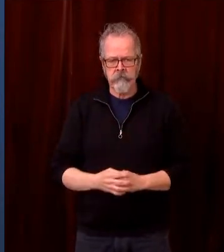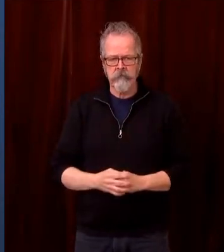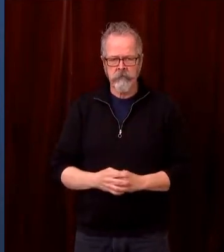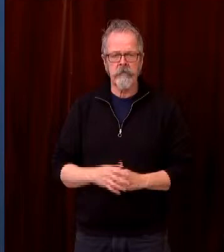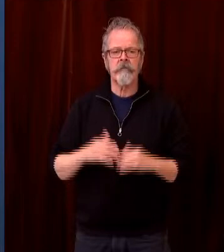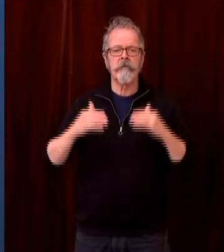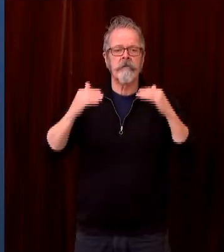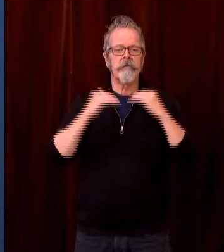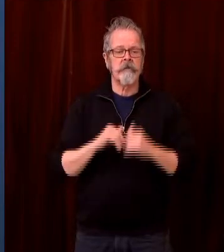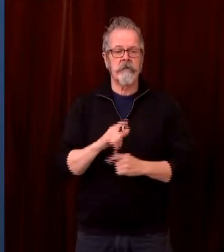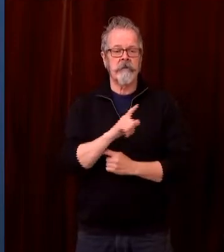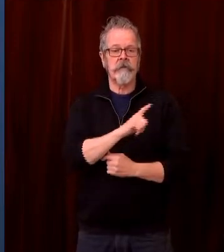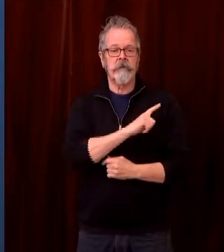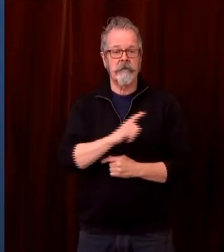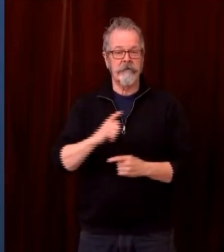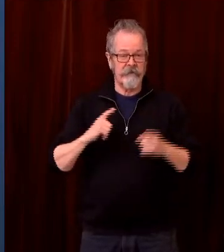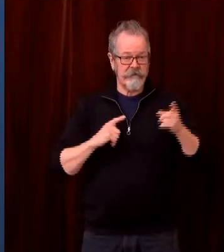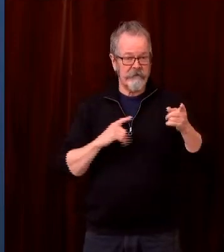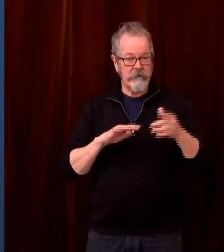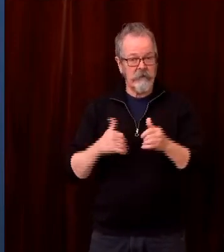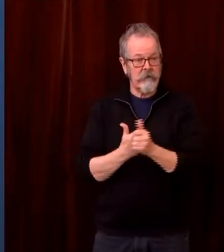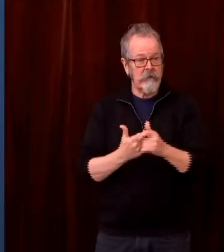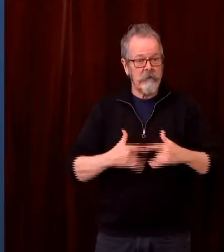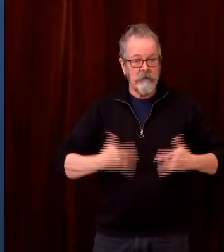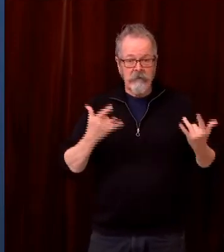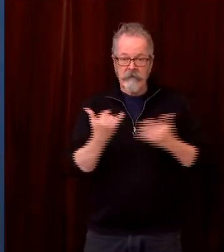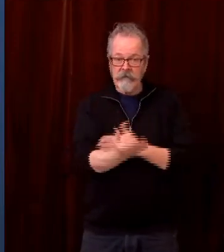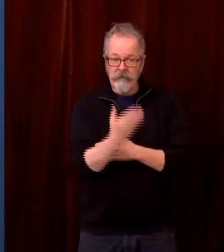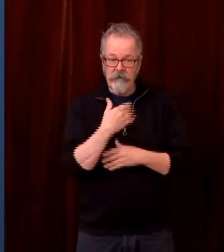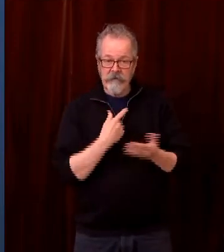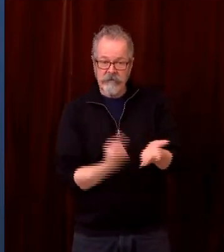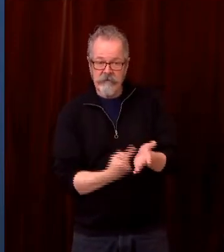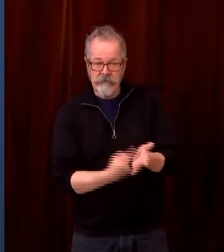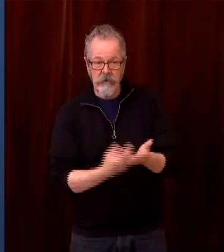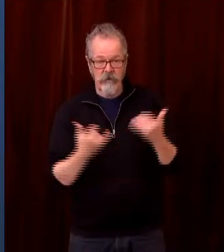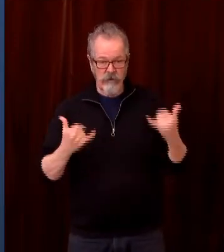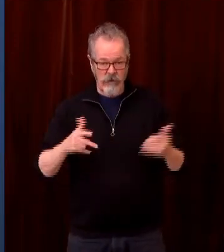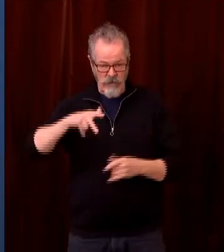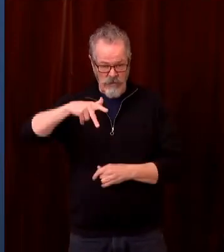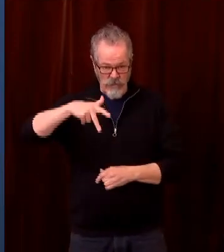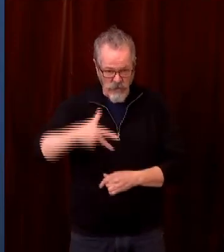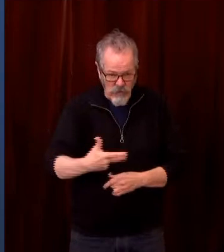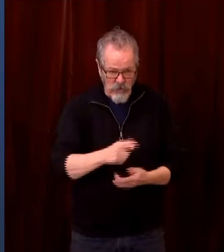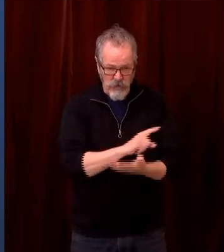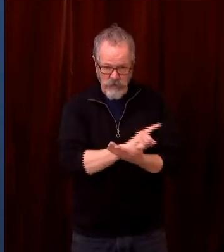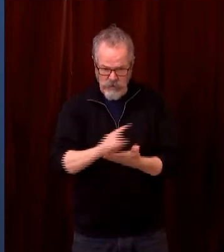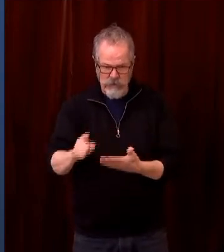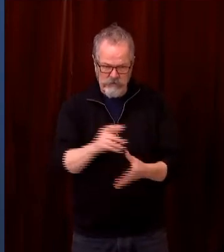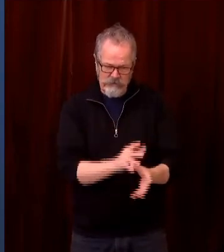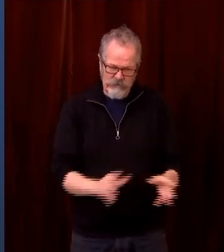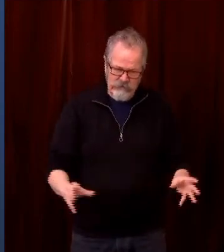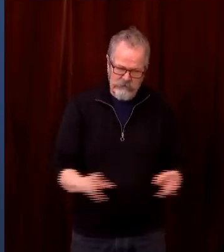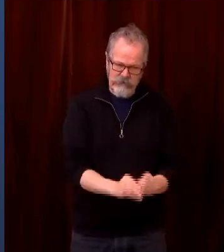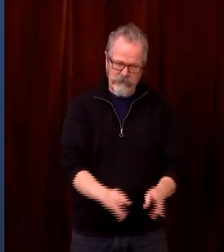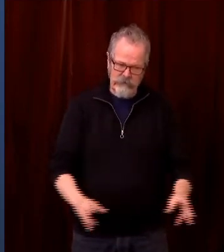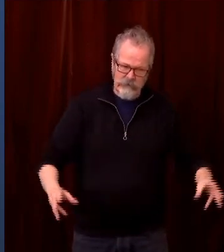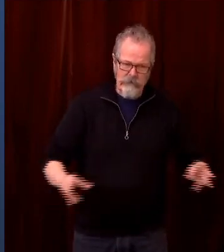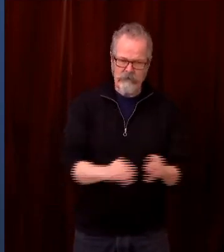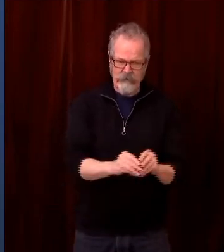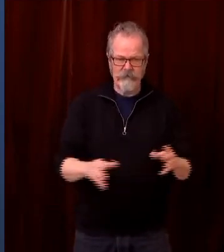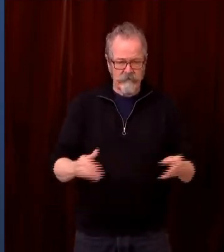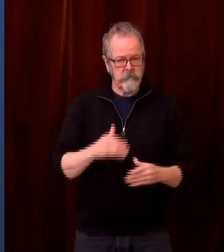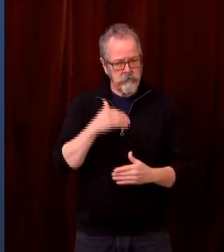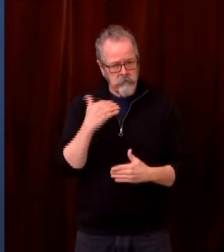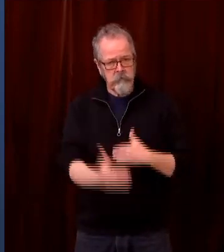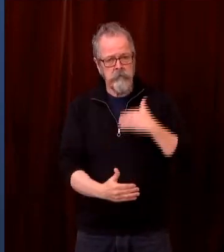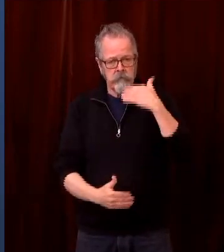by the progress being made. Last week, the Clean Fuel Standard passed out of the committee in the House, and in the Senate, there was a hearing on the